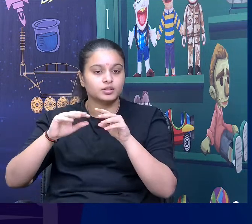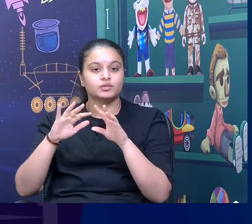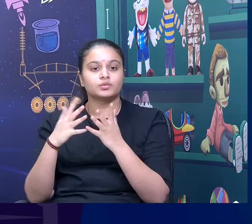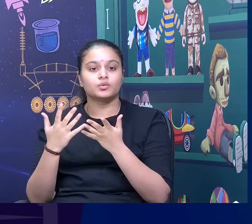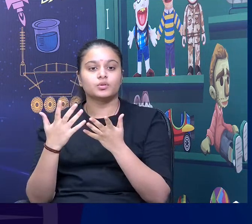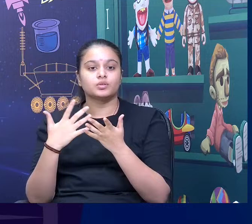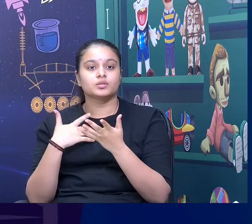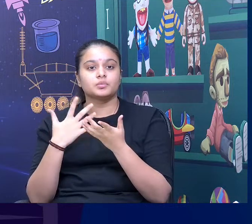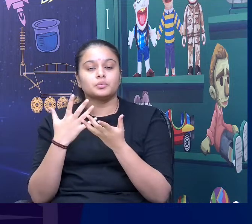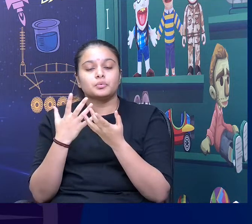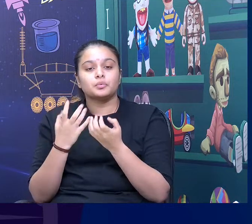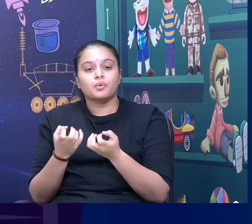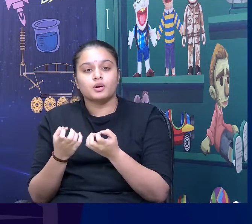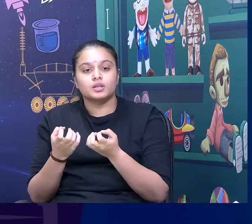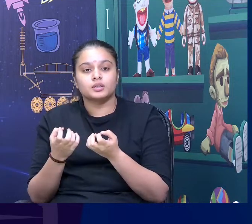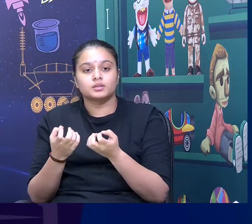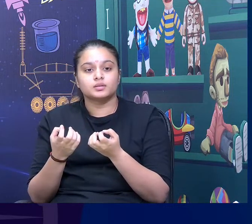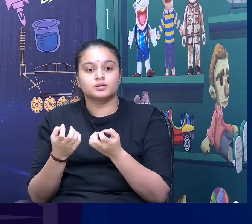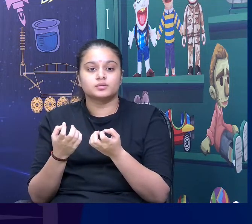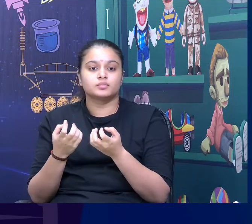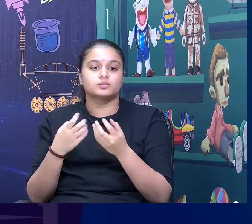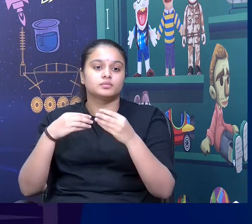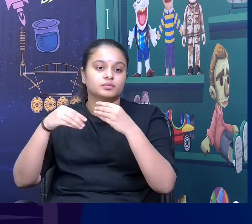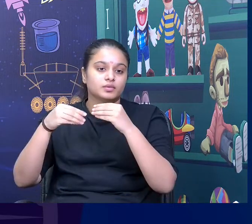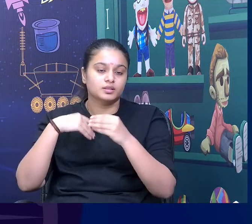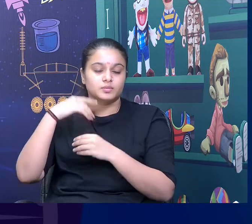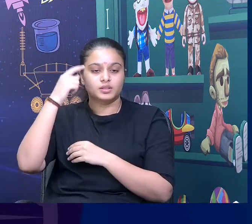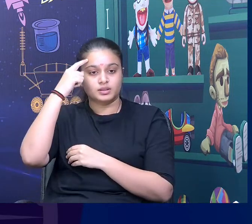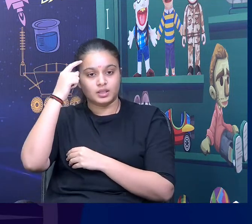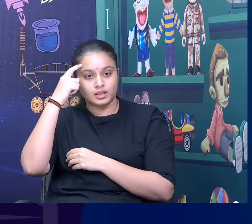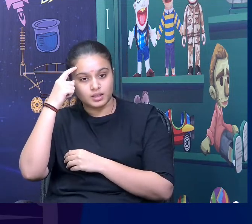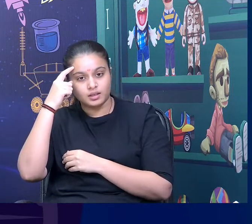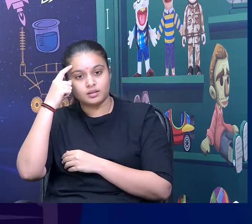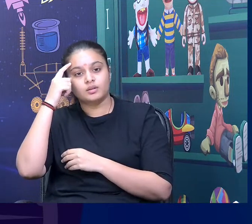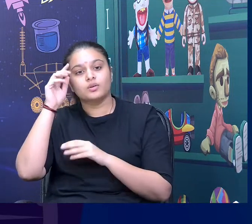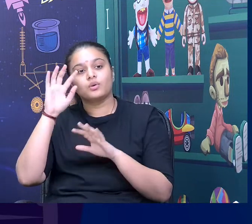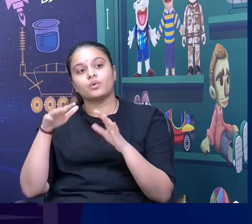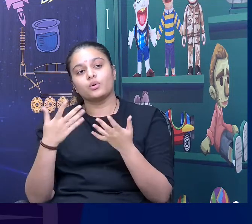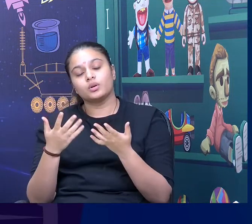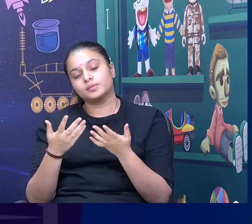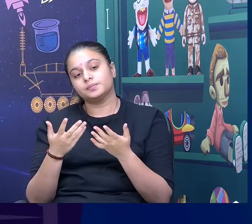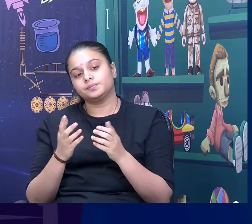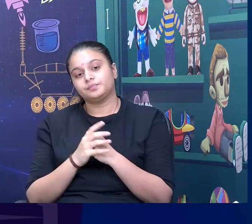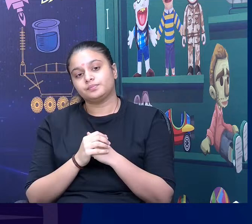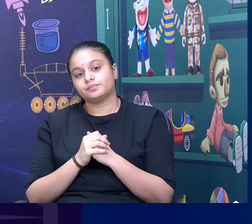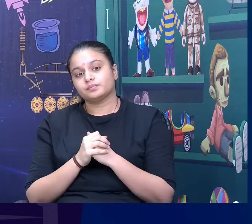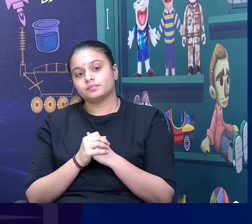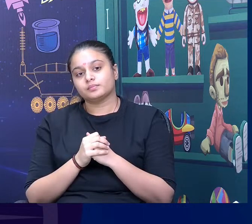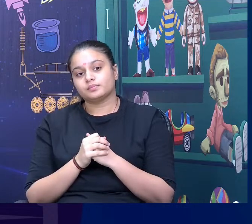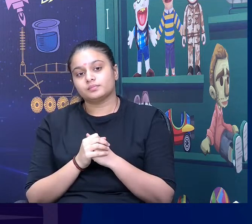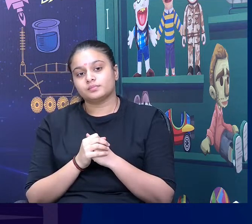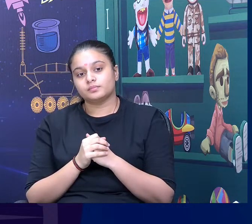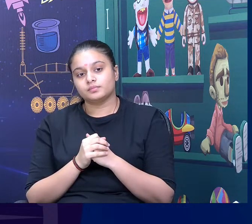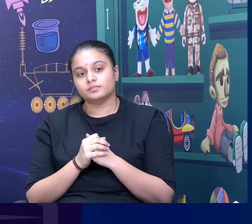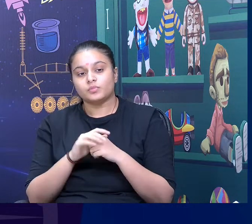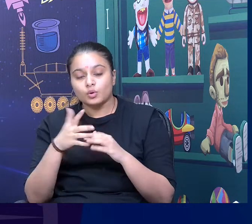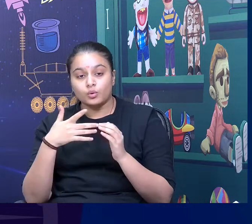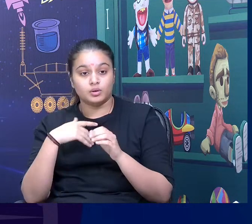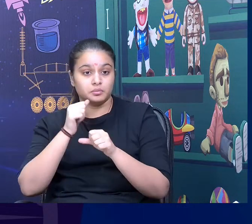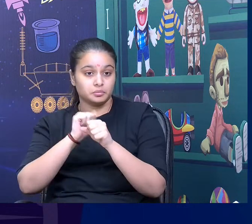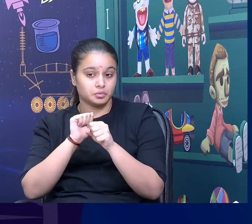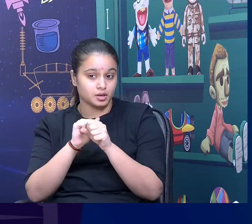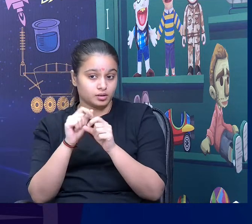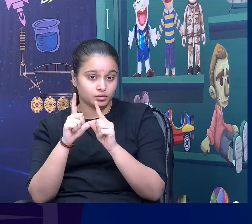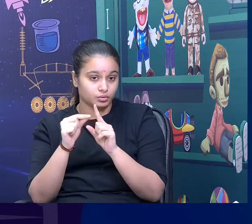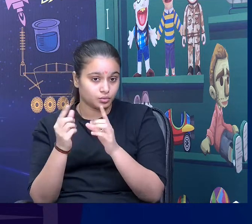you want to like be flexible, whether in your thoughts, whether that you want to like capable